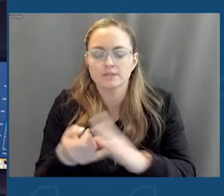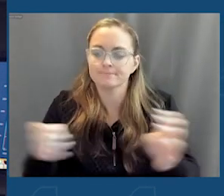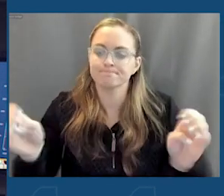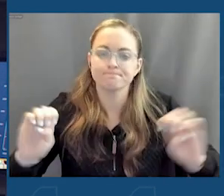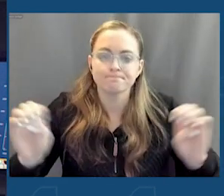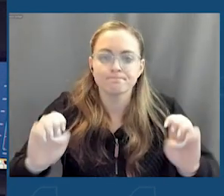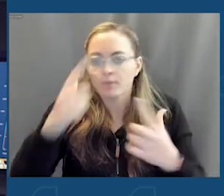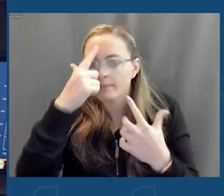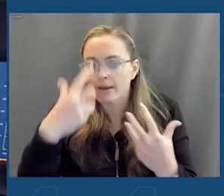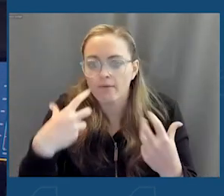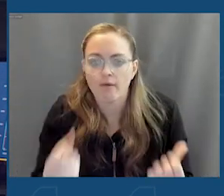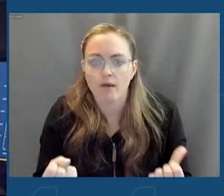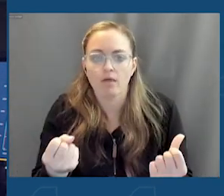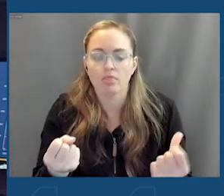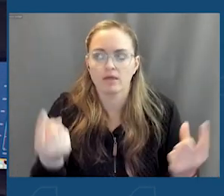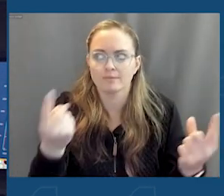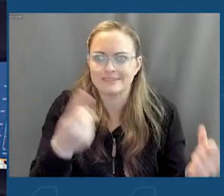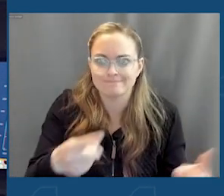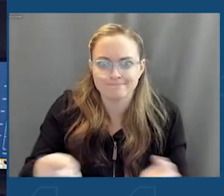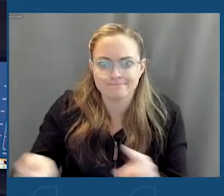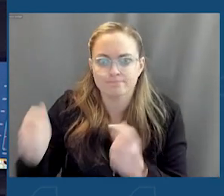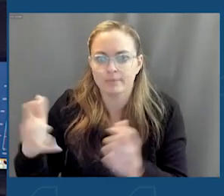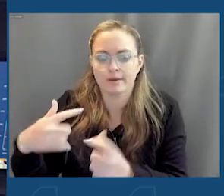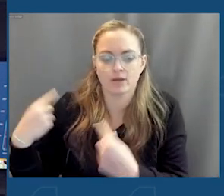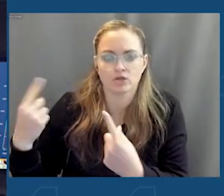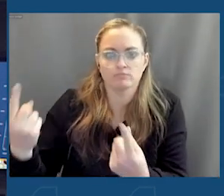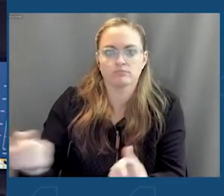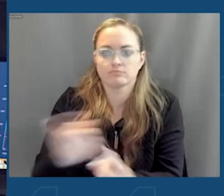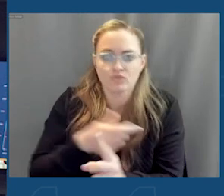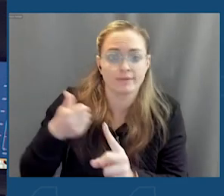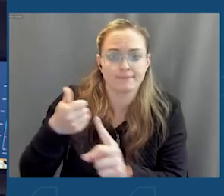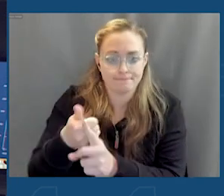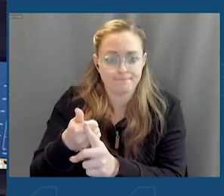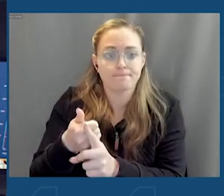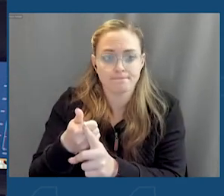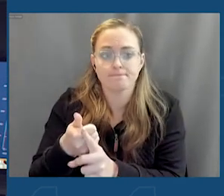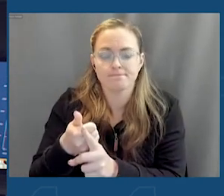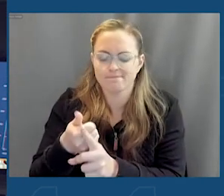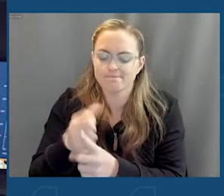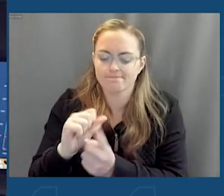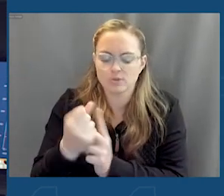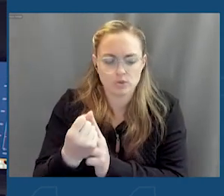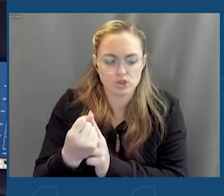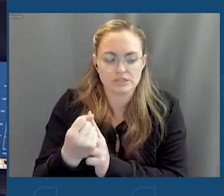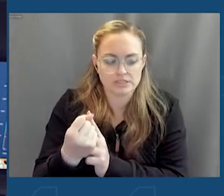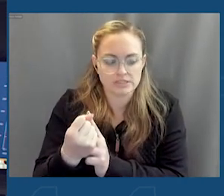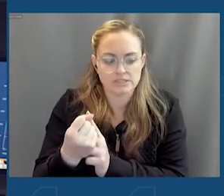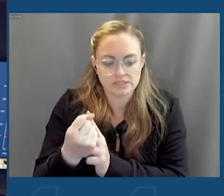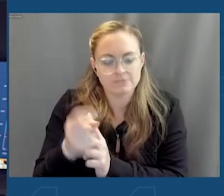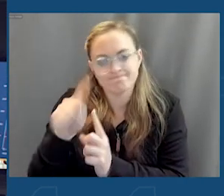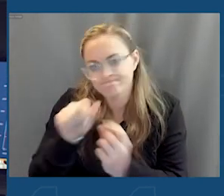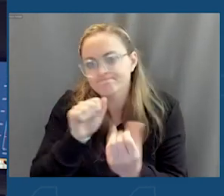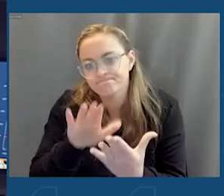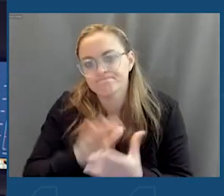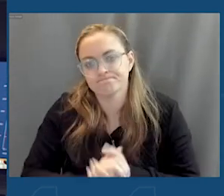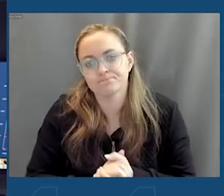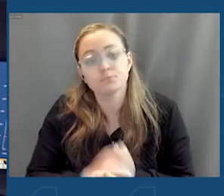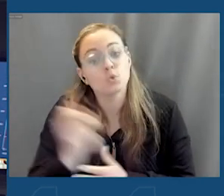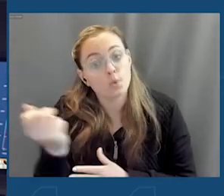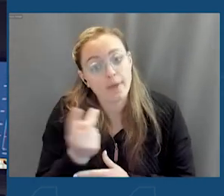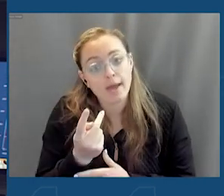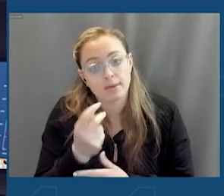mental health that has been unfolding for a number of years, but has really hit a situation that has to be addressed. So we're back here.